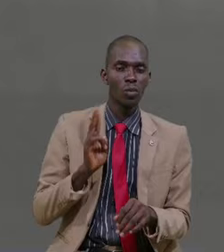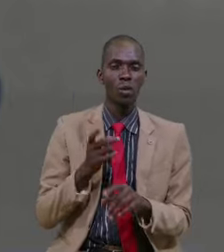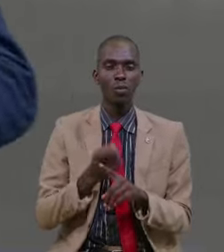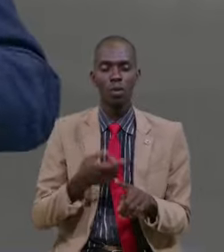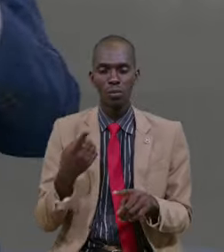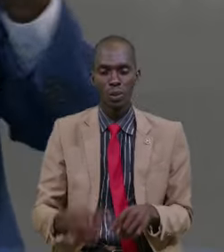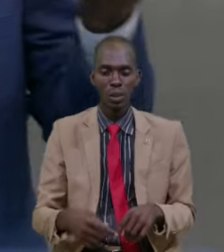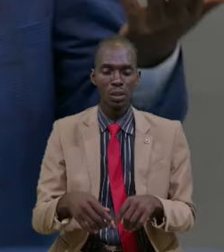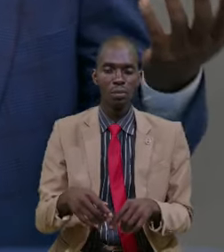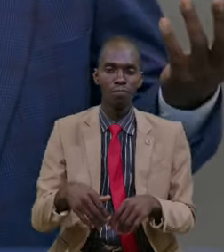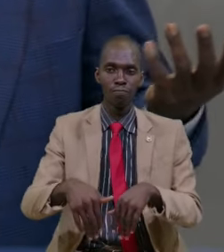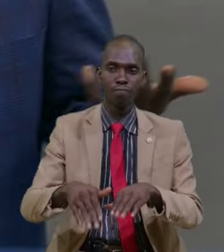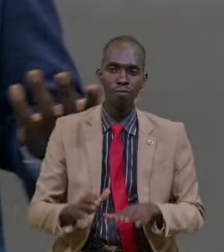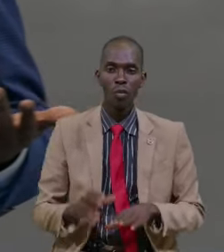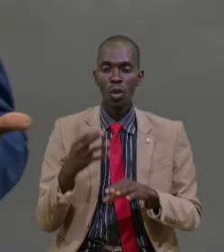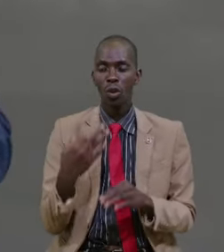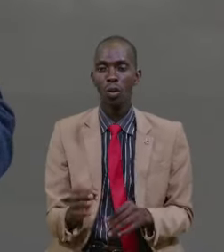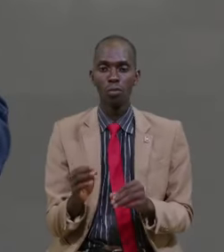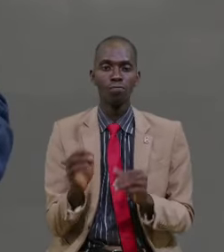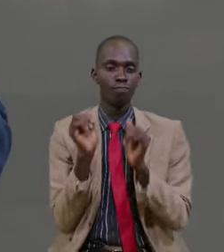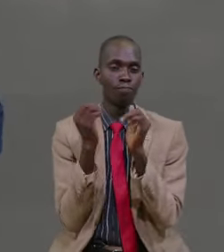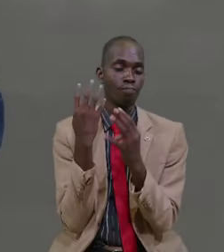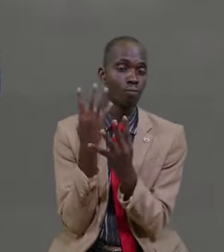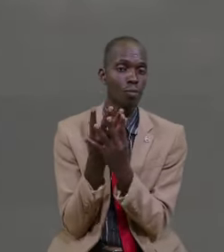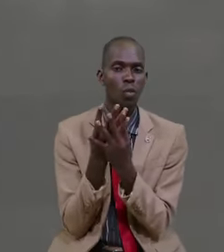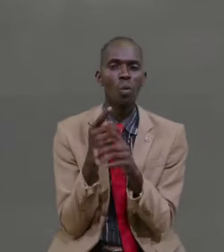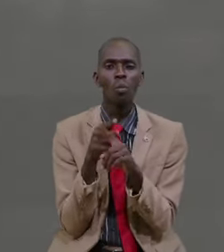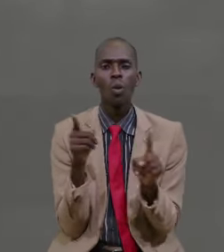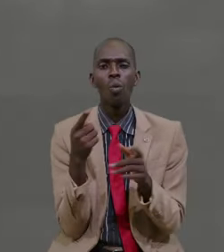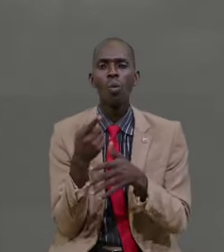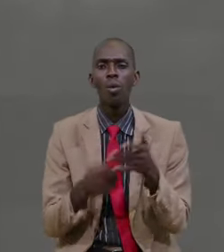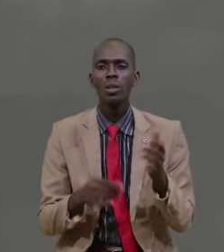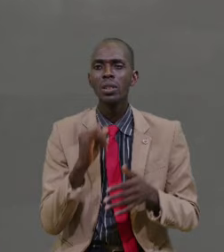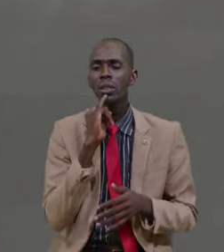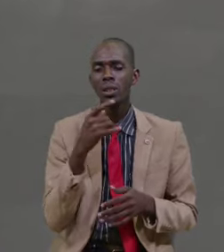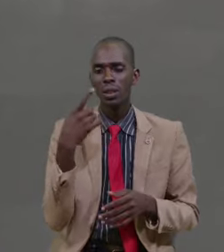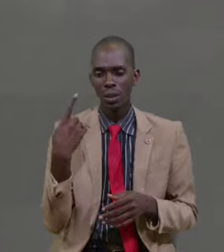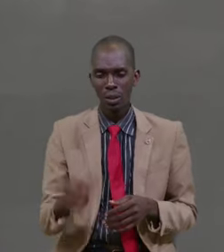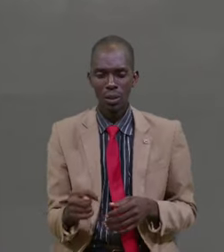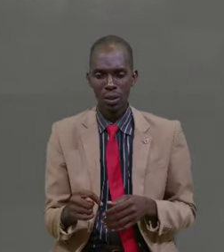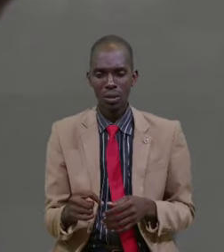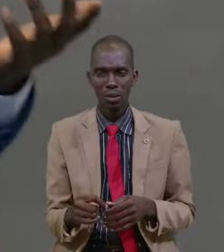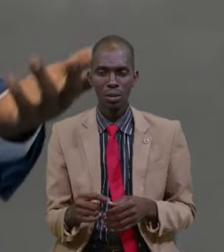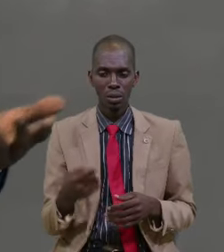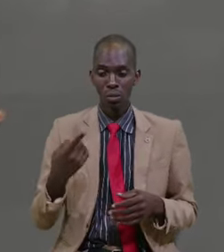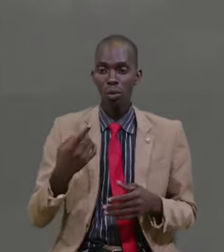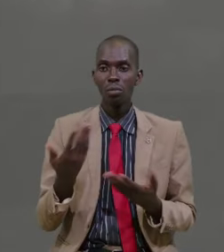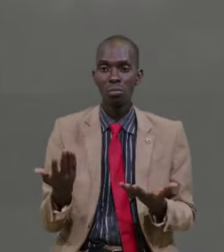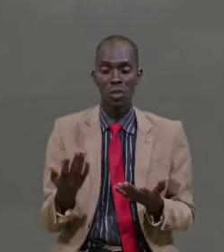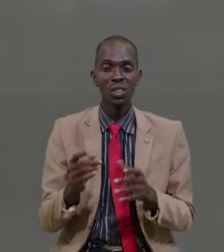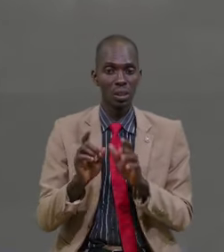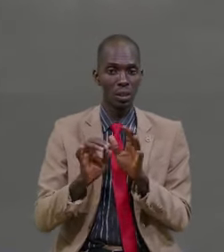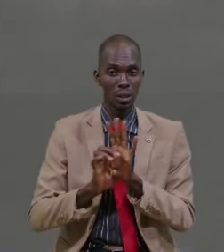that captivity. But what if the grave clothes were still there? What